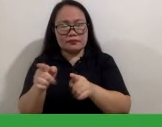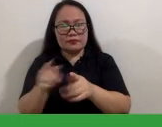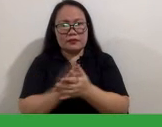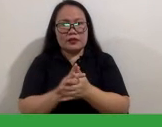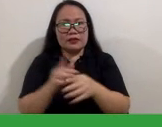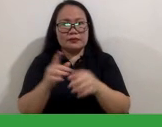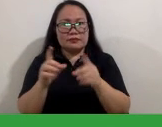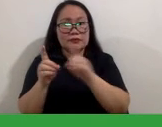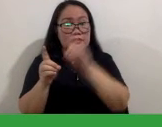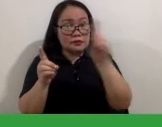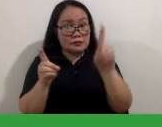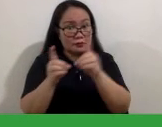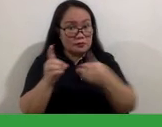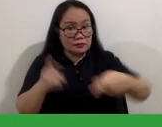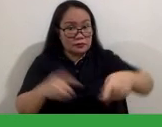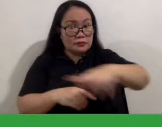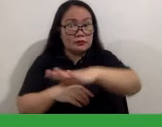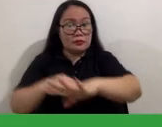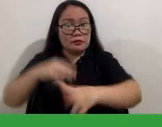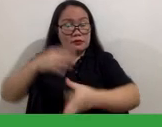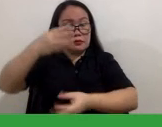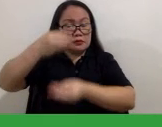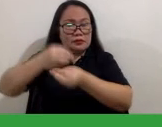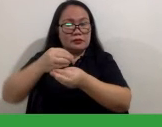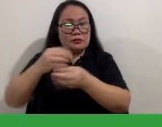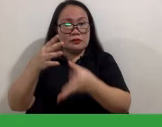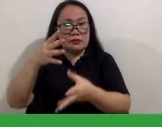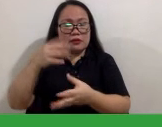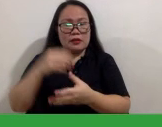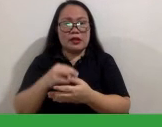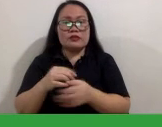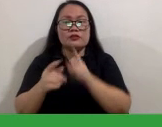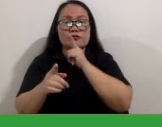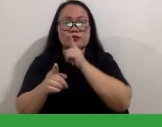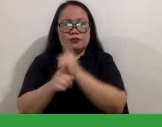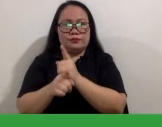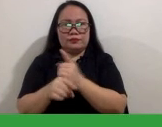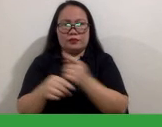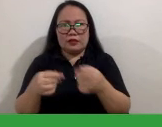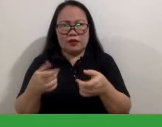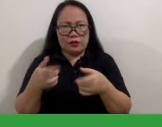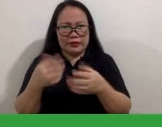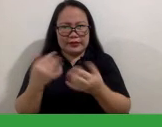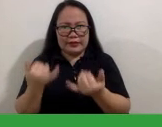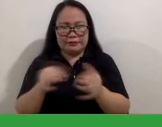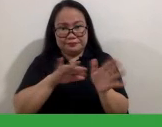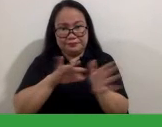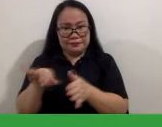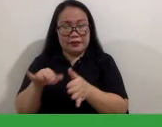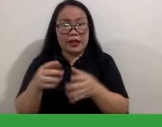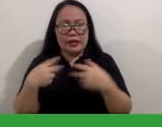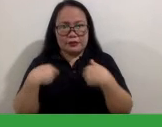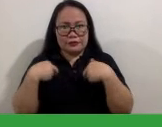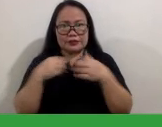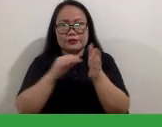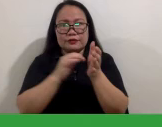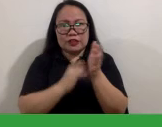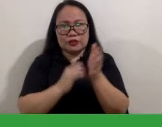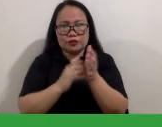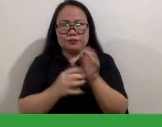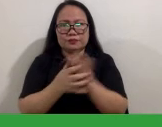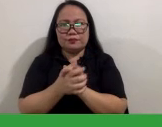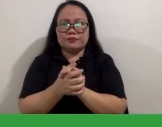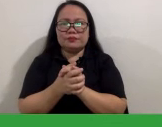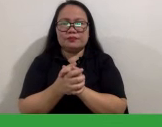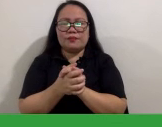therefore, distributive property under addition is true. Let's have subtraction. So, we have 4